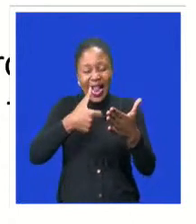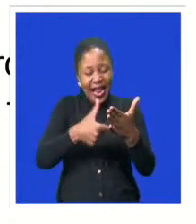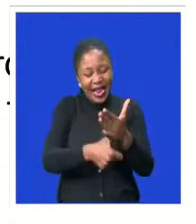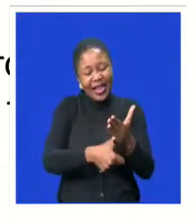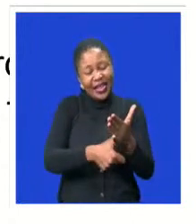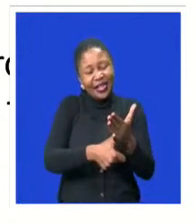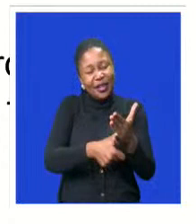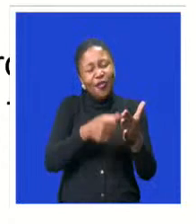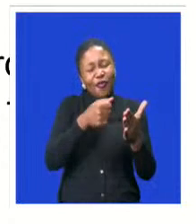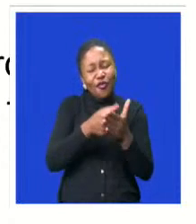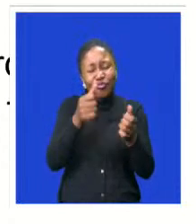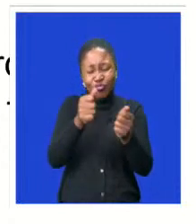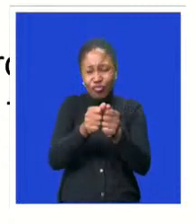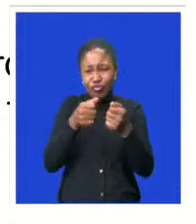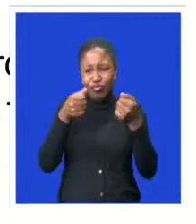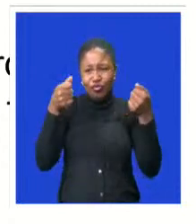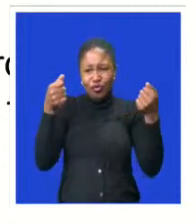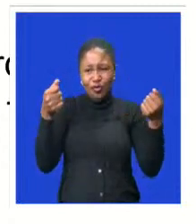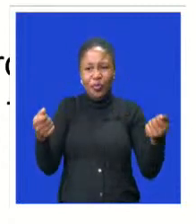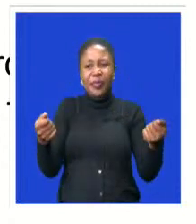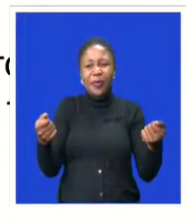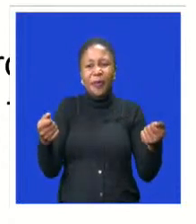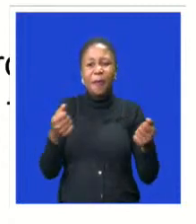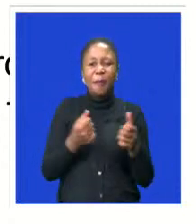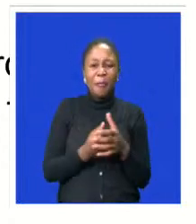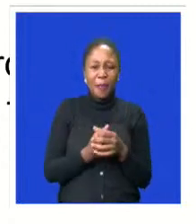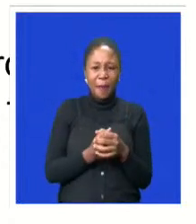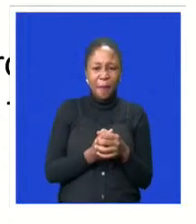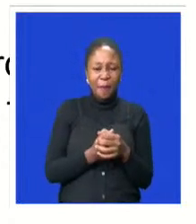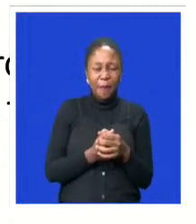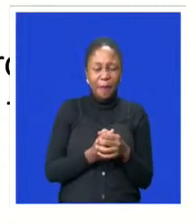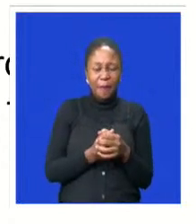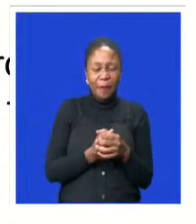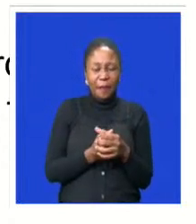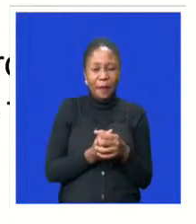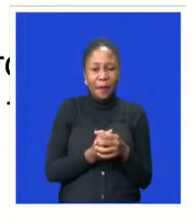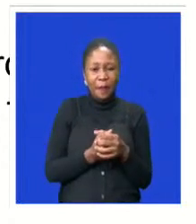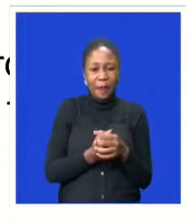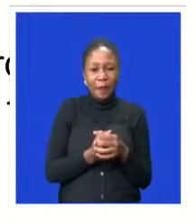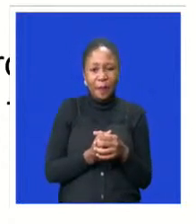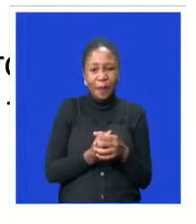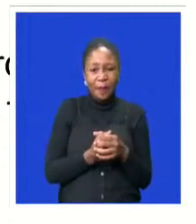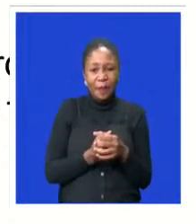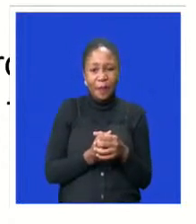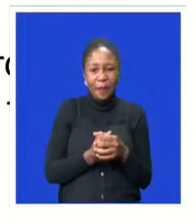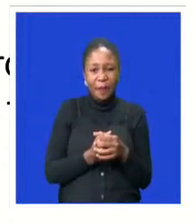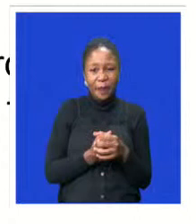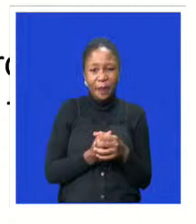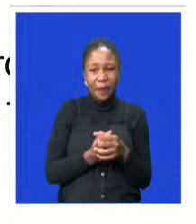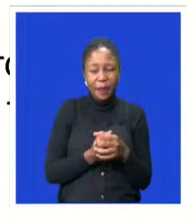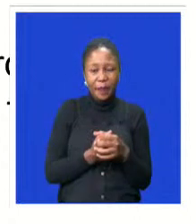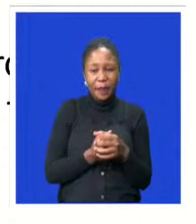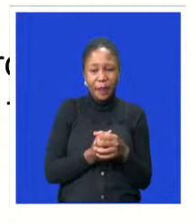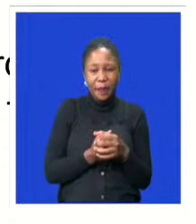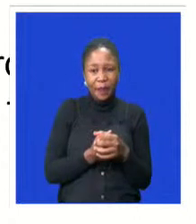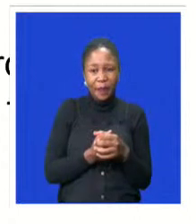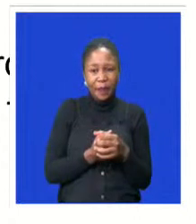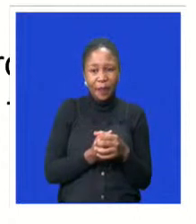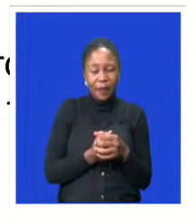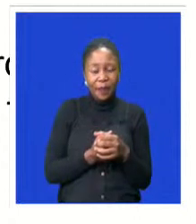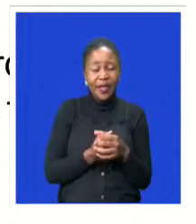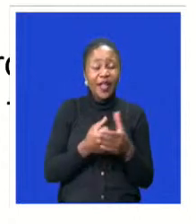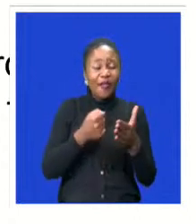that is where we find it. We find it in the newspaper. And then for us to be able to write